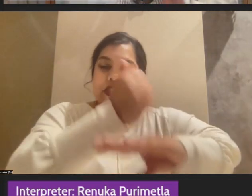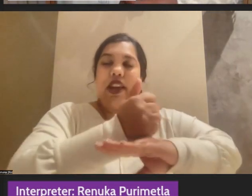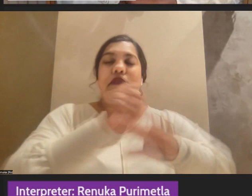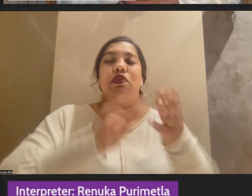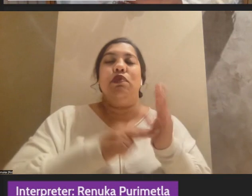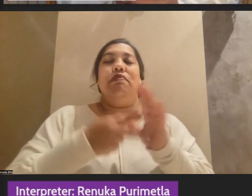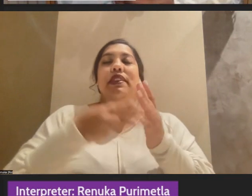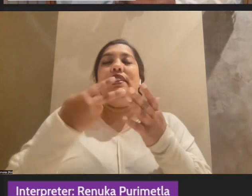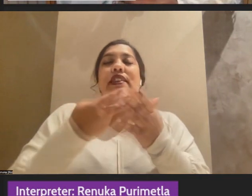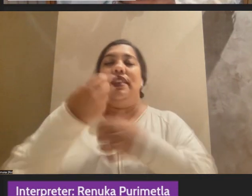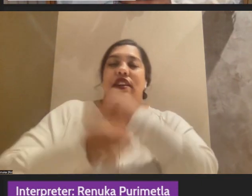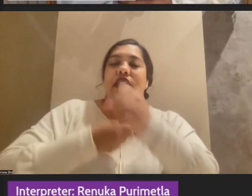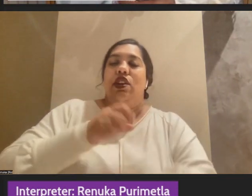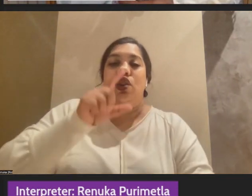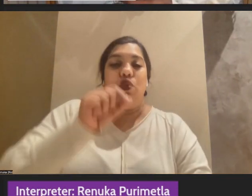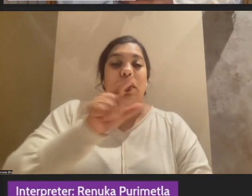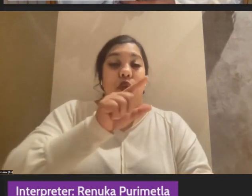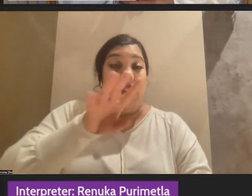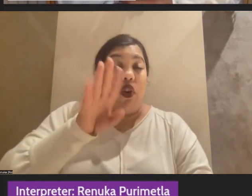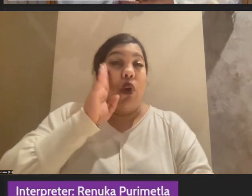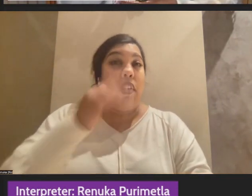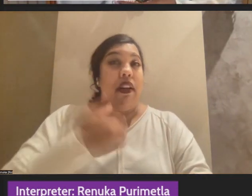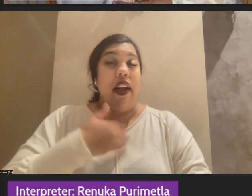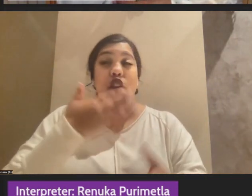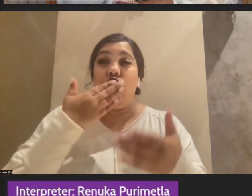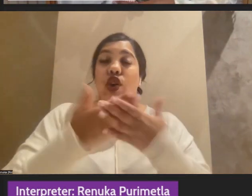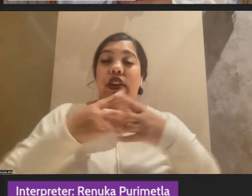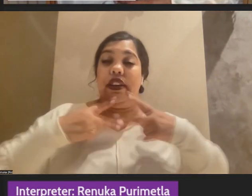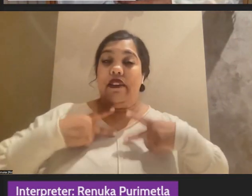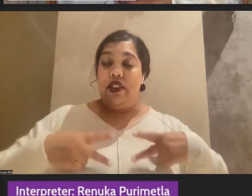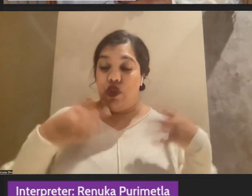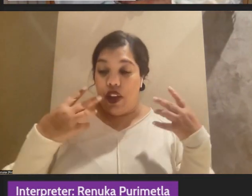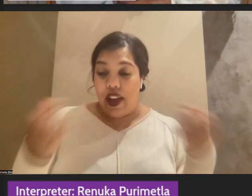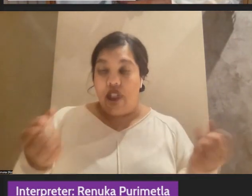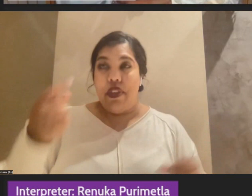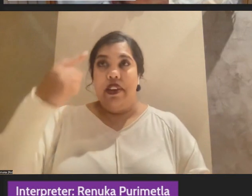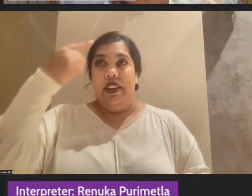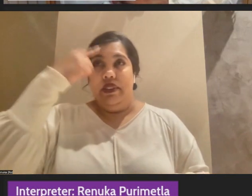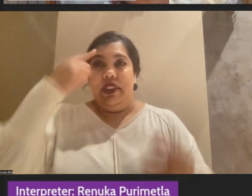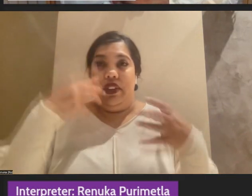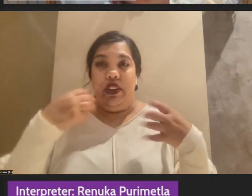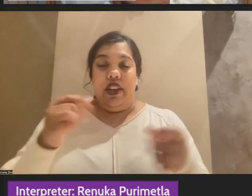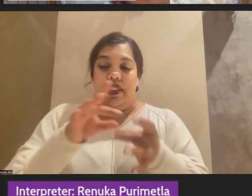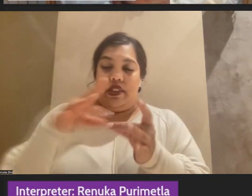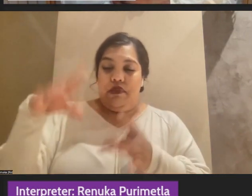year of greater physical health, mental health, and spiritual health and well-being for